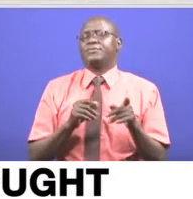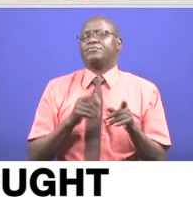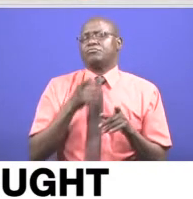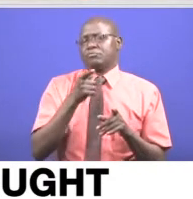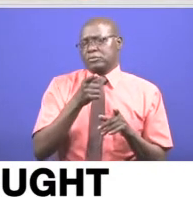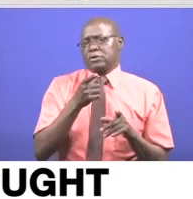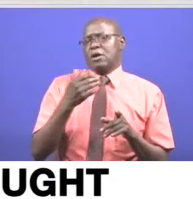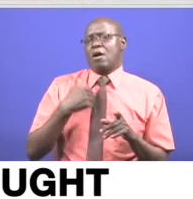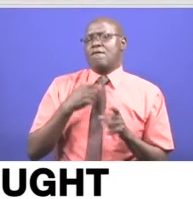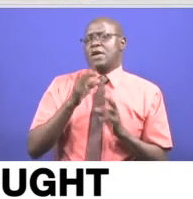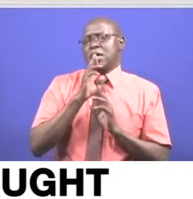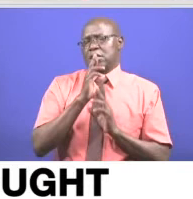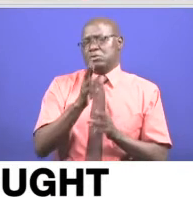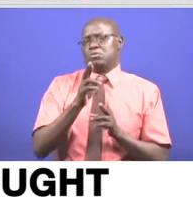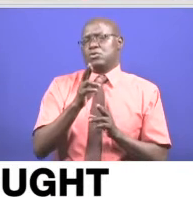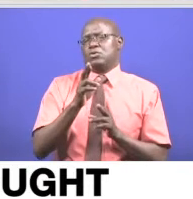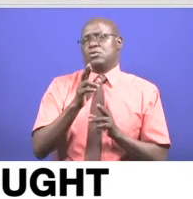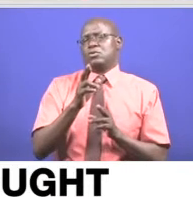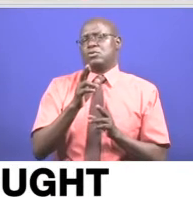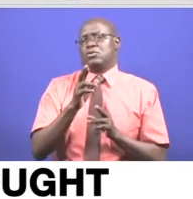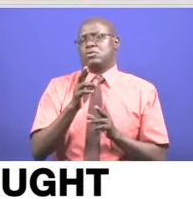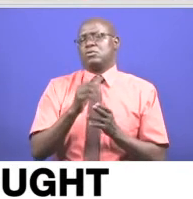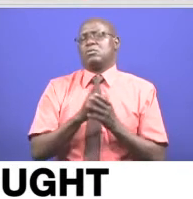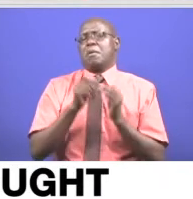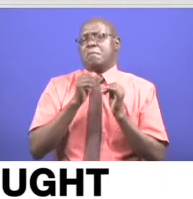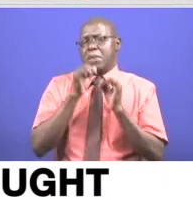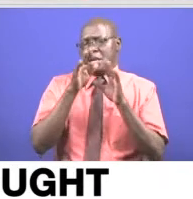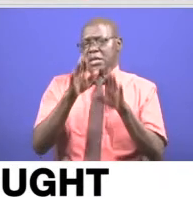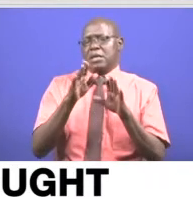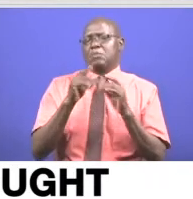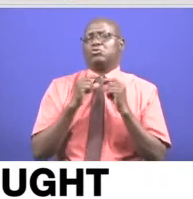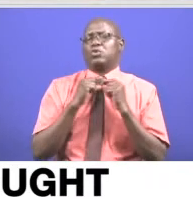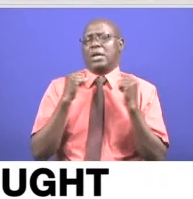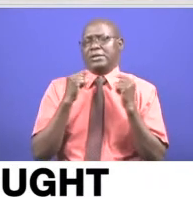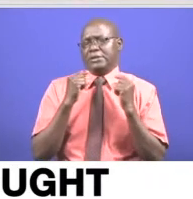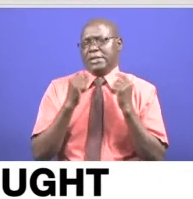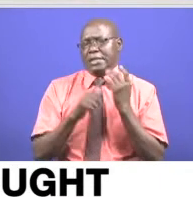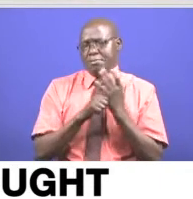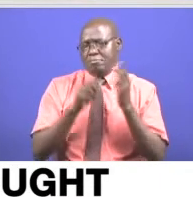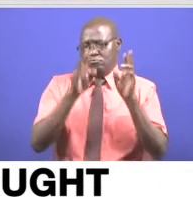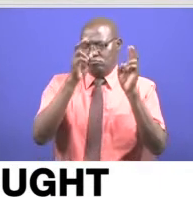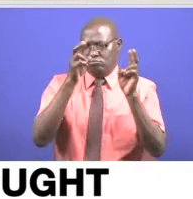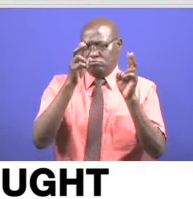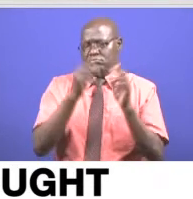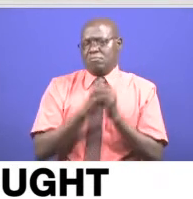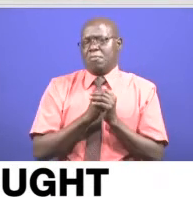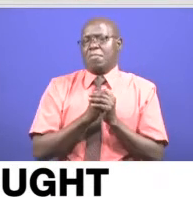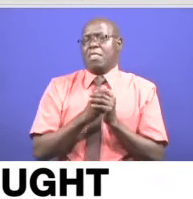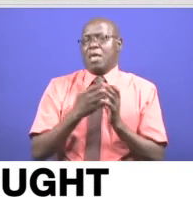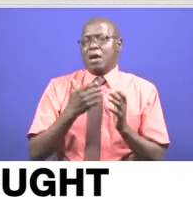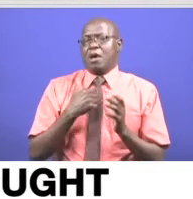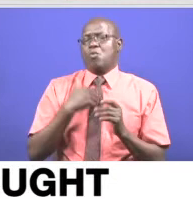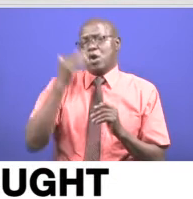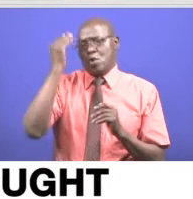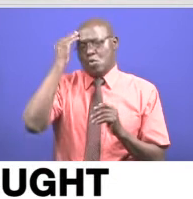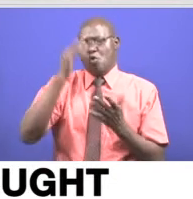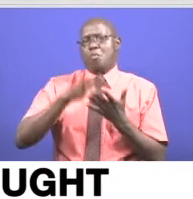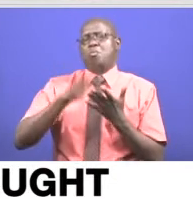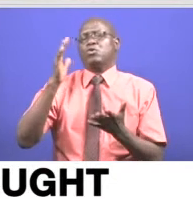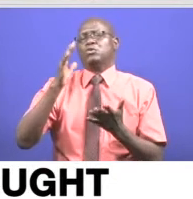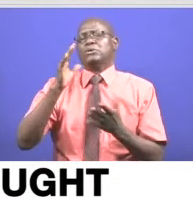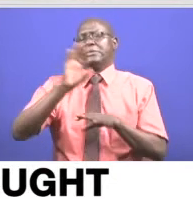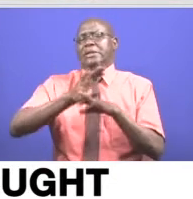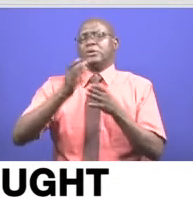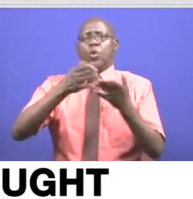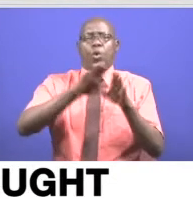a response in what we call Bariki Mchungaji is our realization that most of the churches, upon closing down,